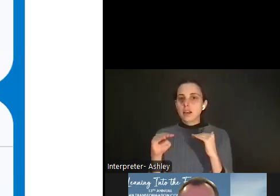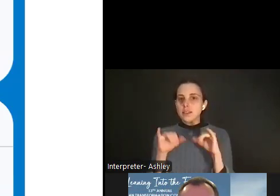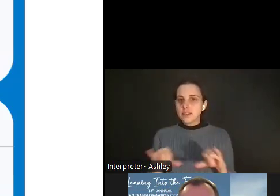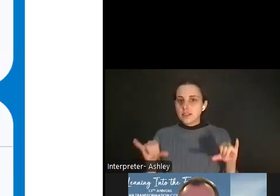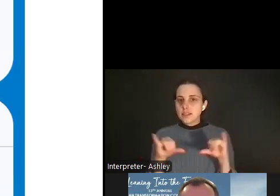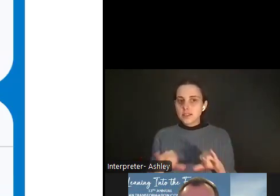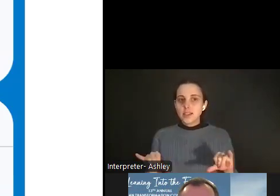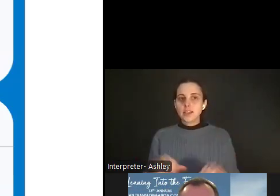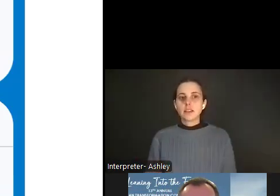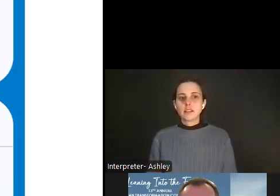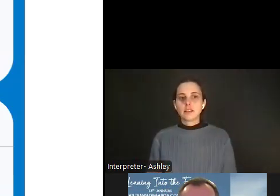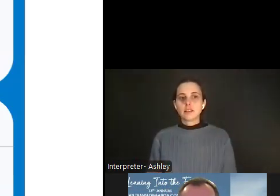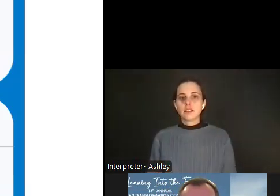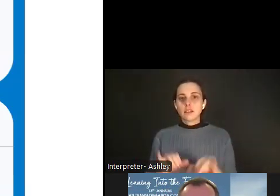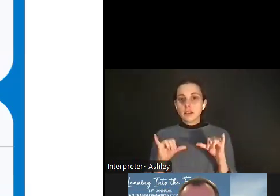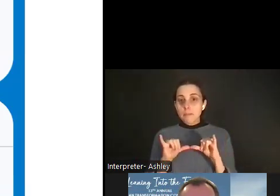metrics.